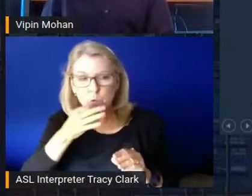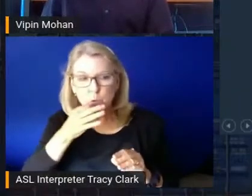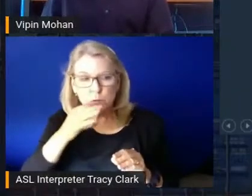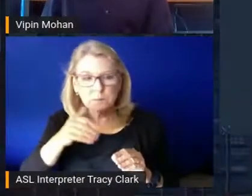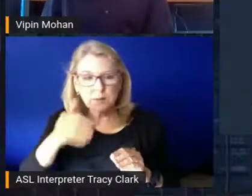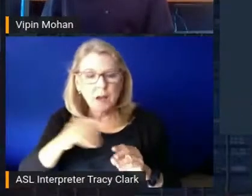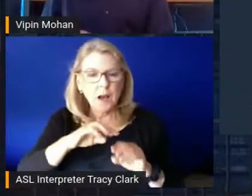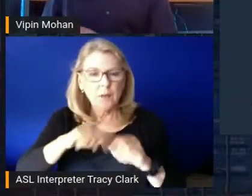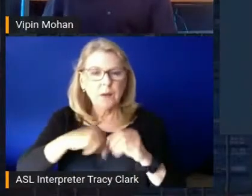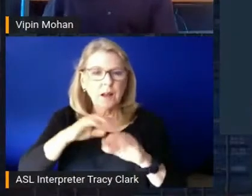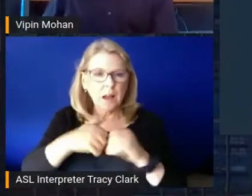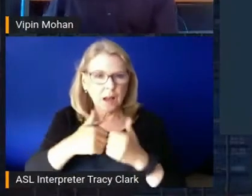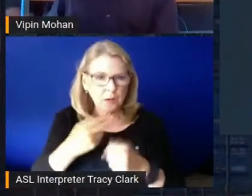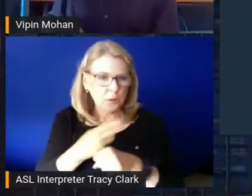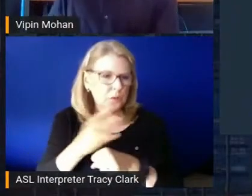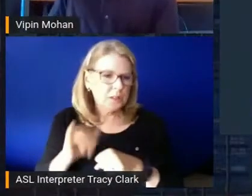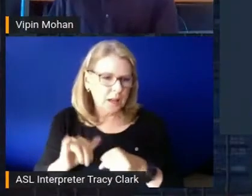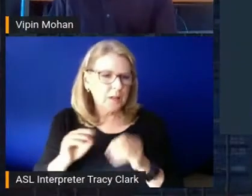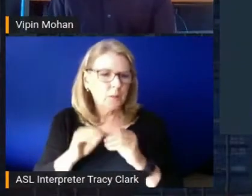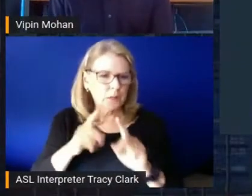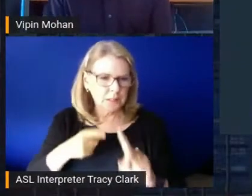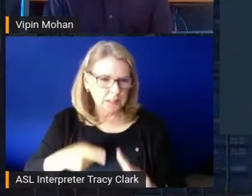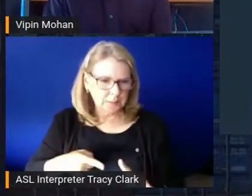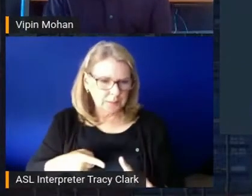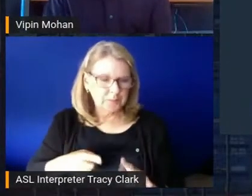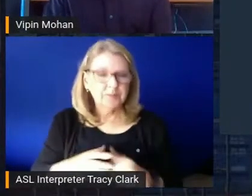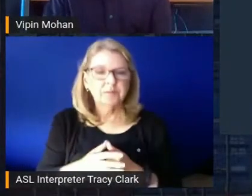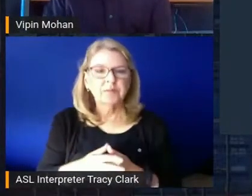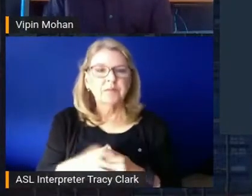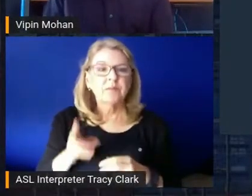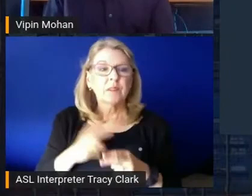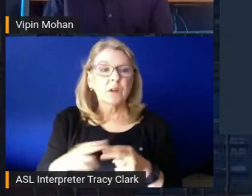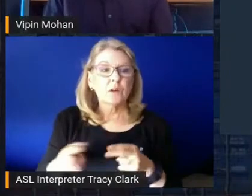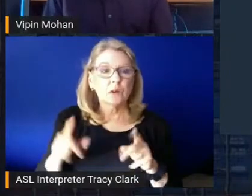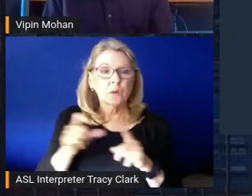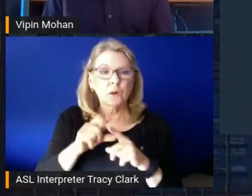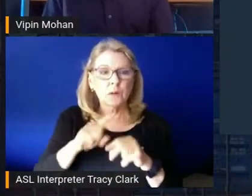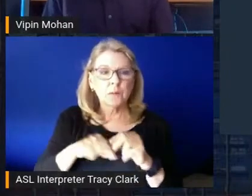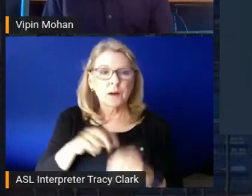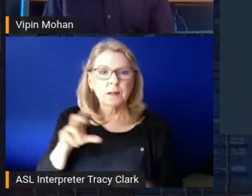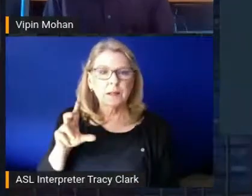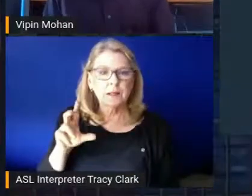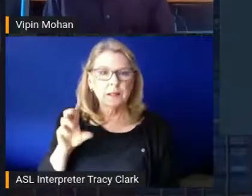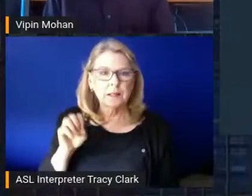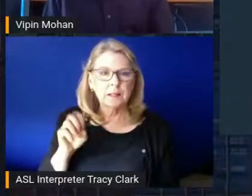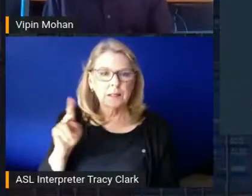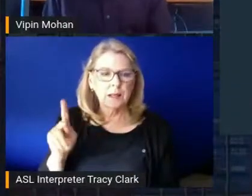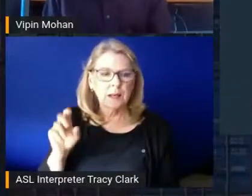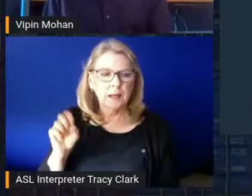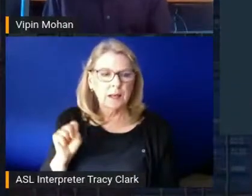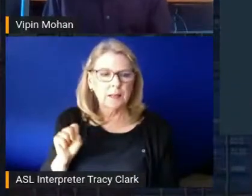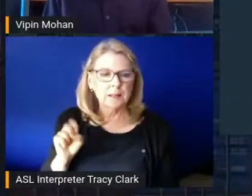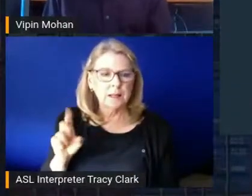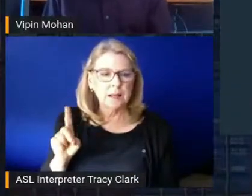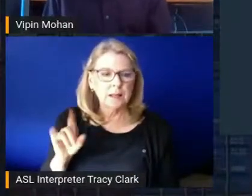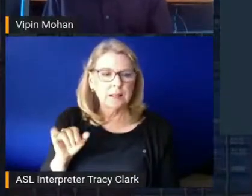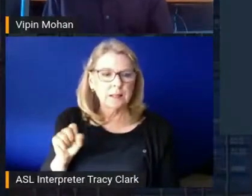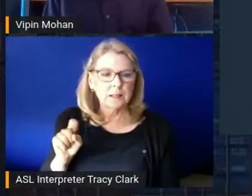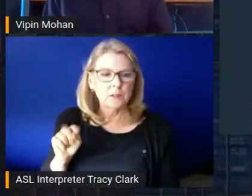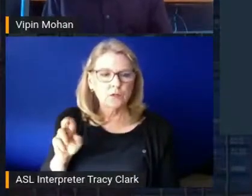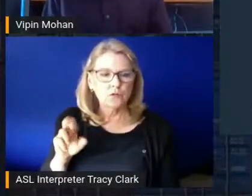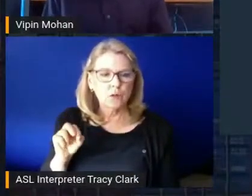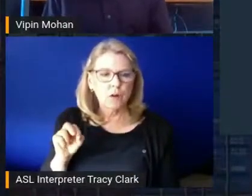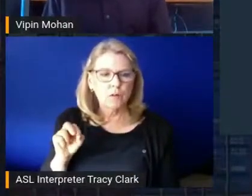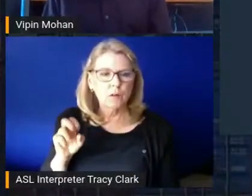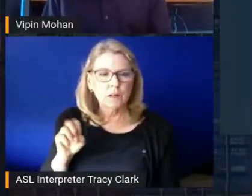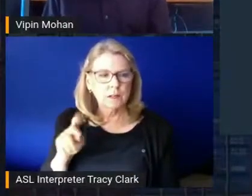Next, So quick word on EKS Distro. So EKS Distro is what provides the version consistency across